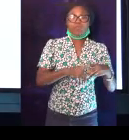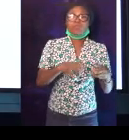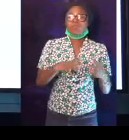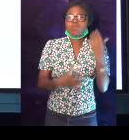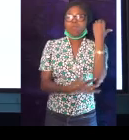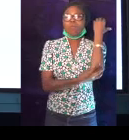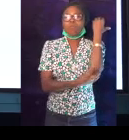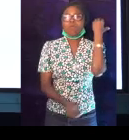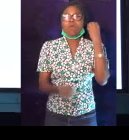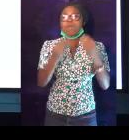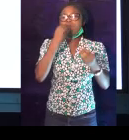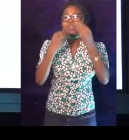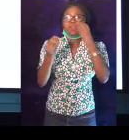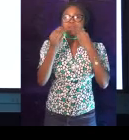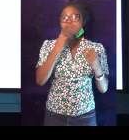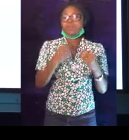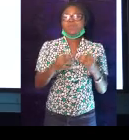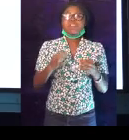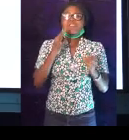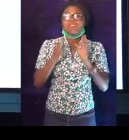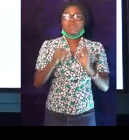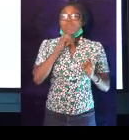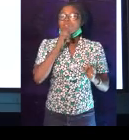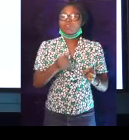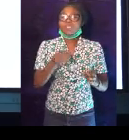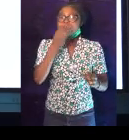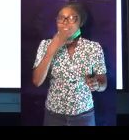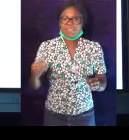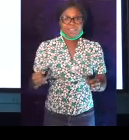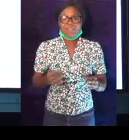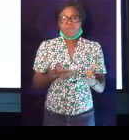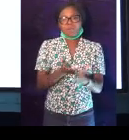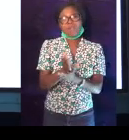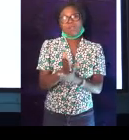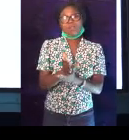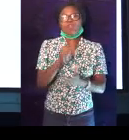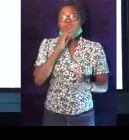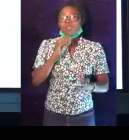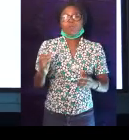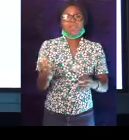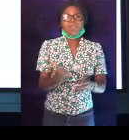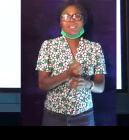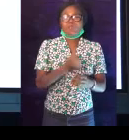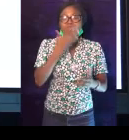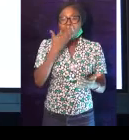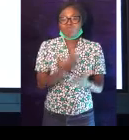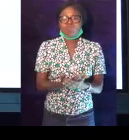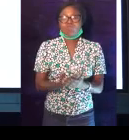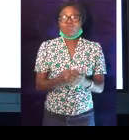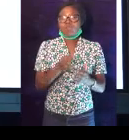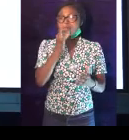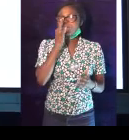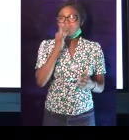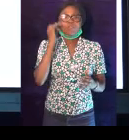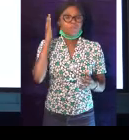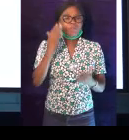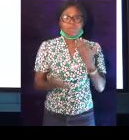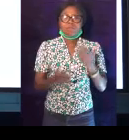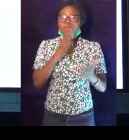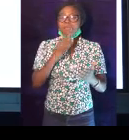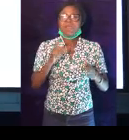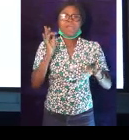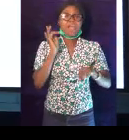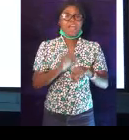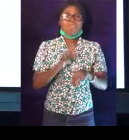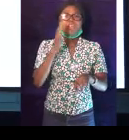feeding. Poor feeding is another factor. If you are not eating right, if you are not taking balanced diet, it may affect